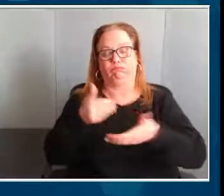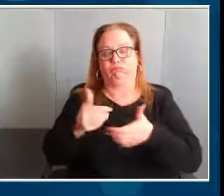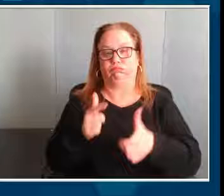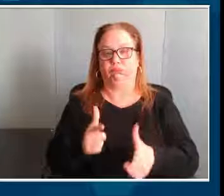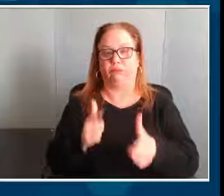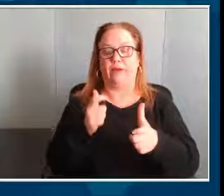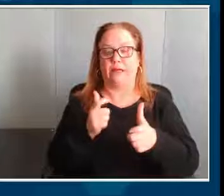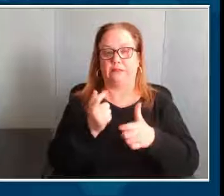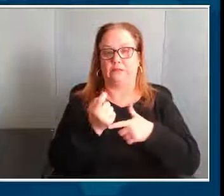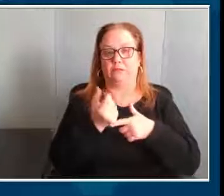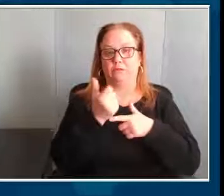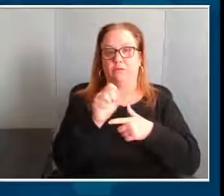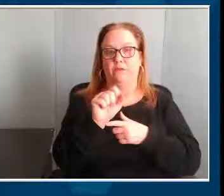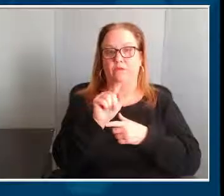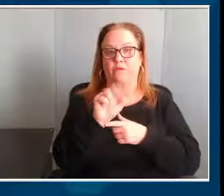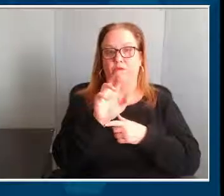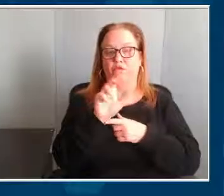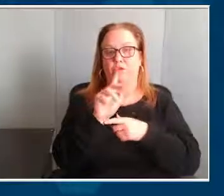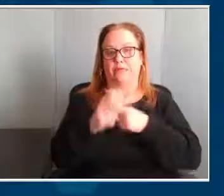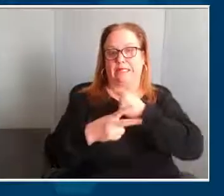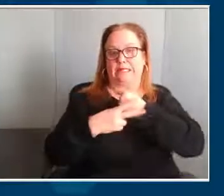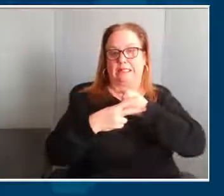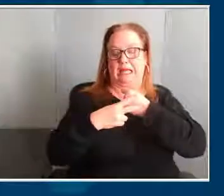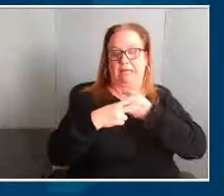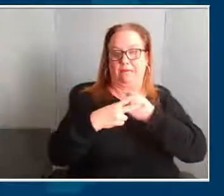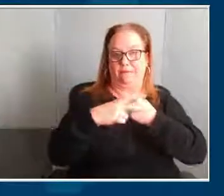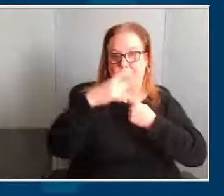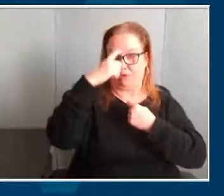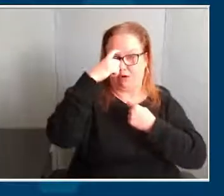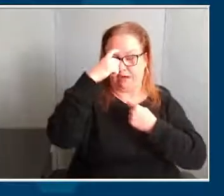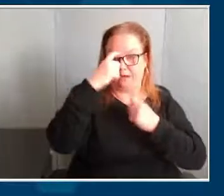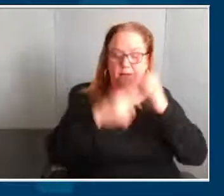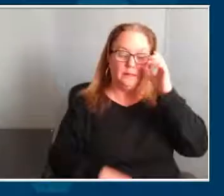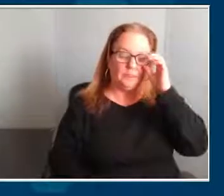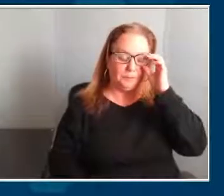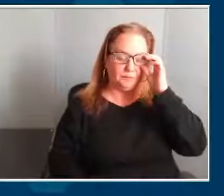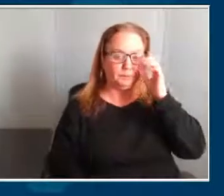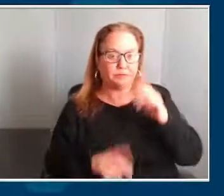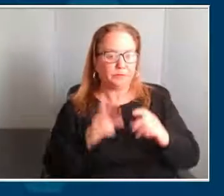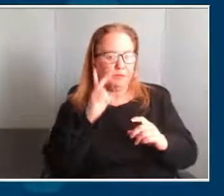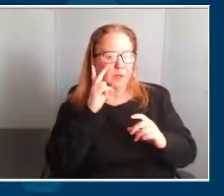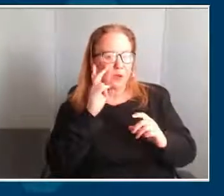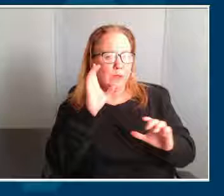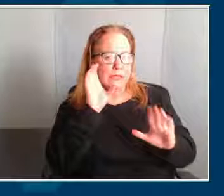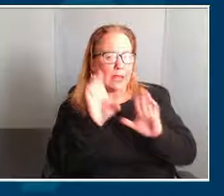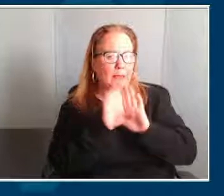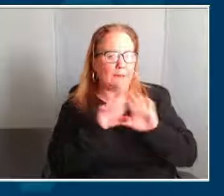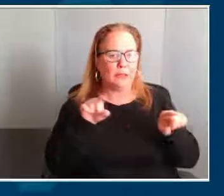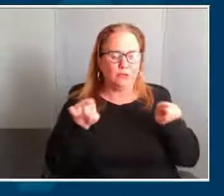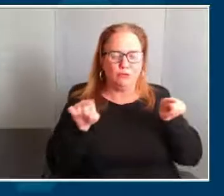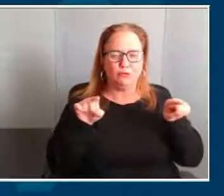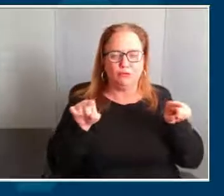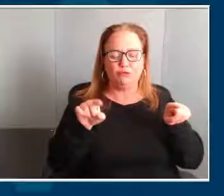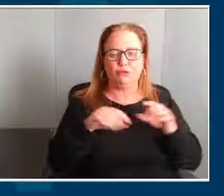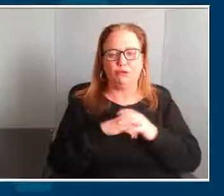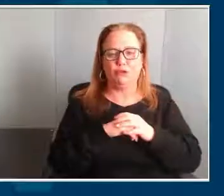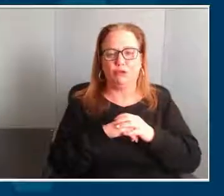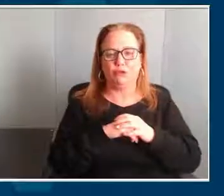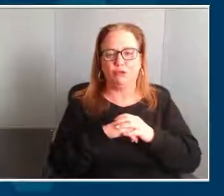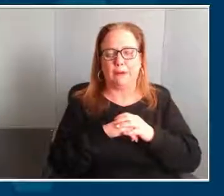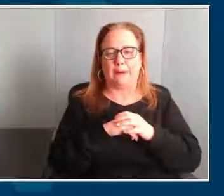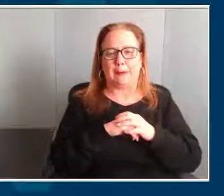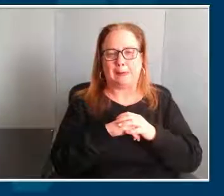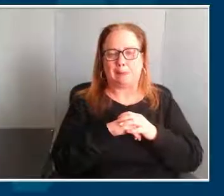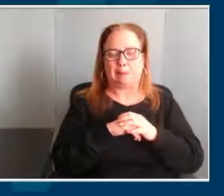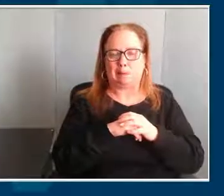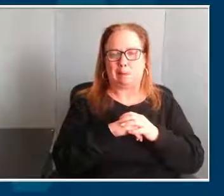out and save the rest of the brain from stroking out. So what we see on these pictures right now, that